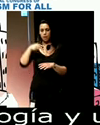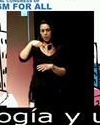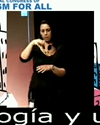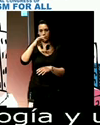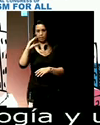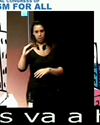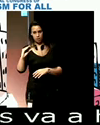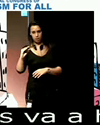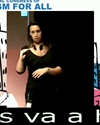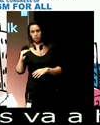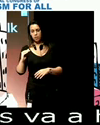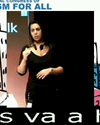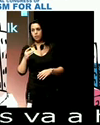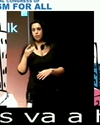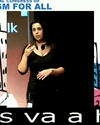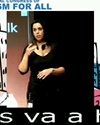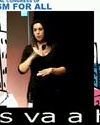NFC communication.